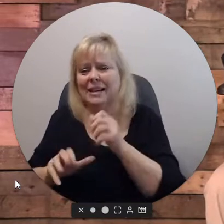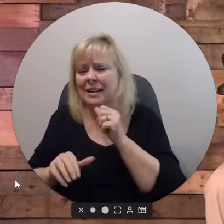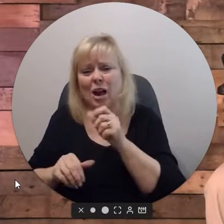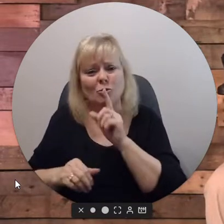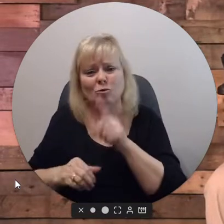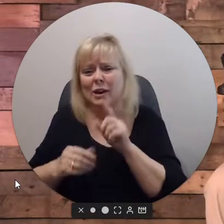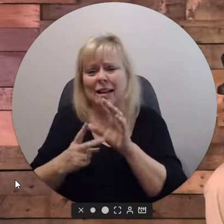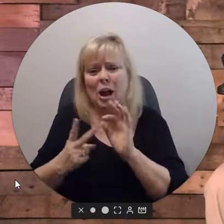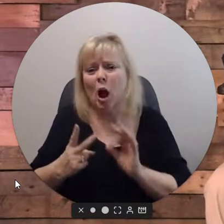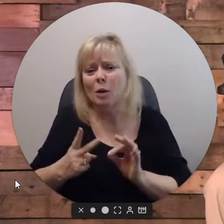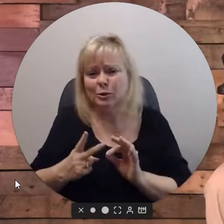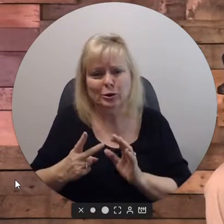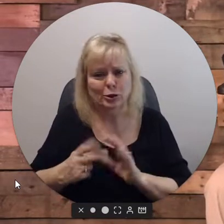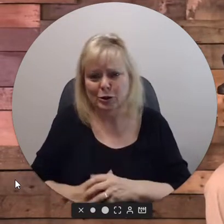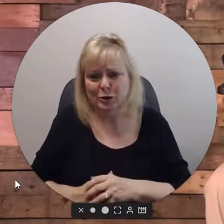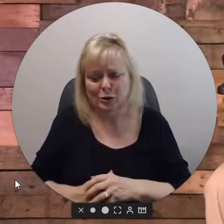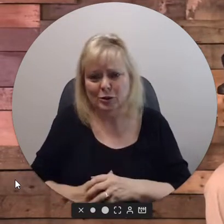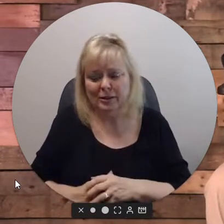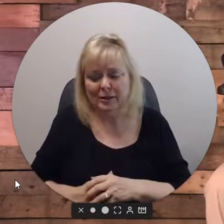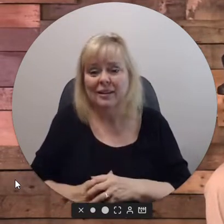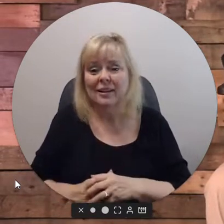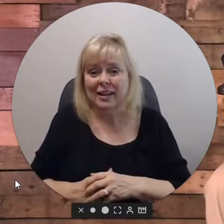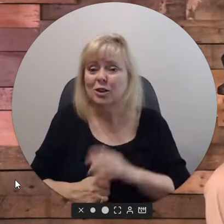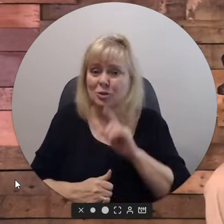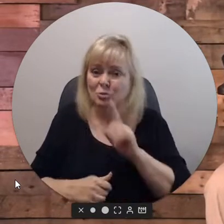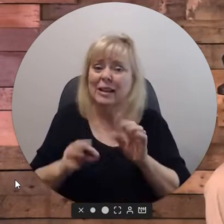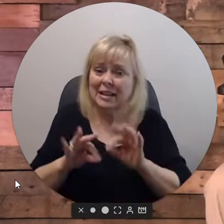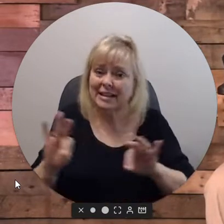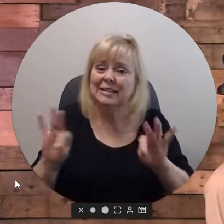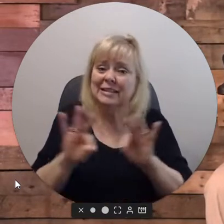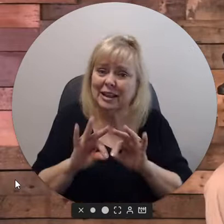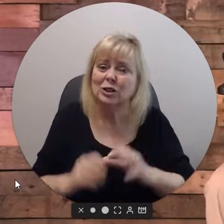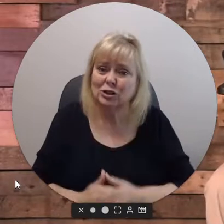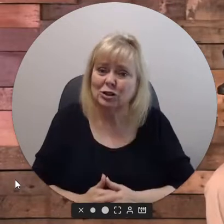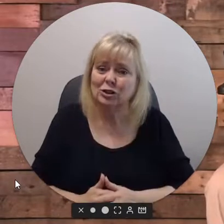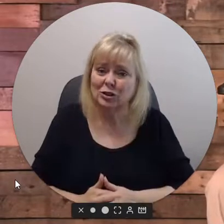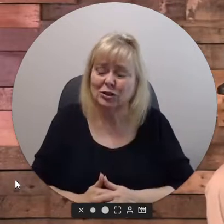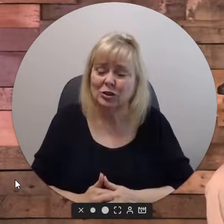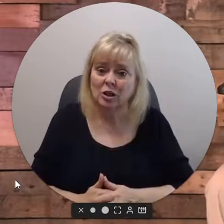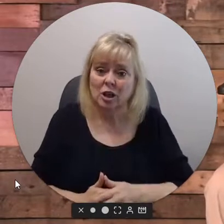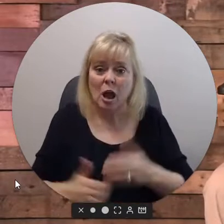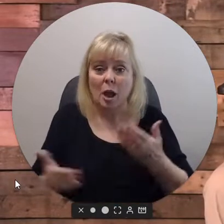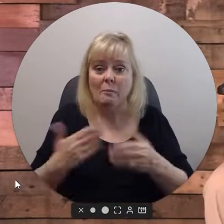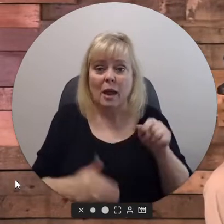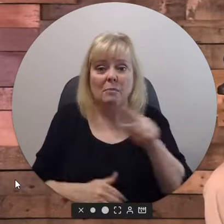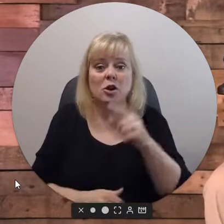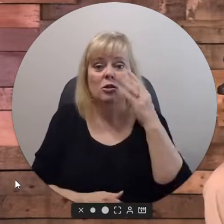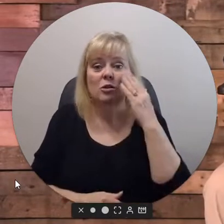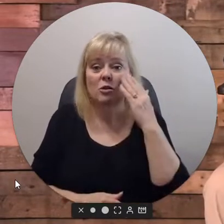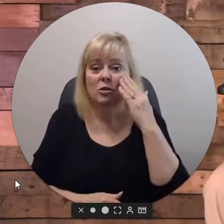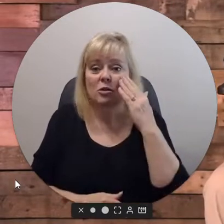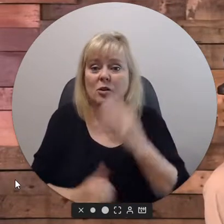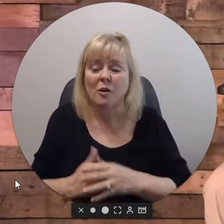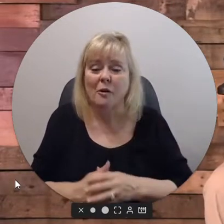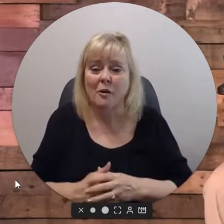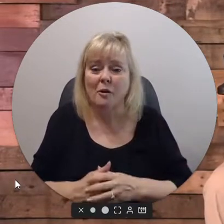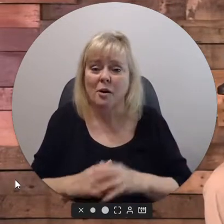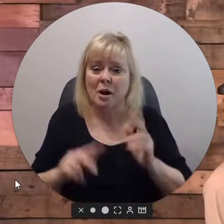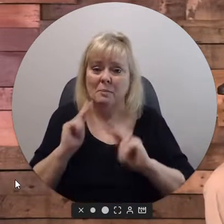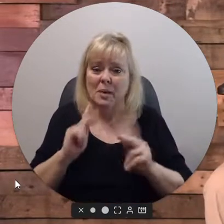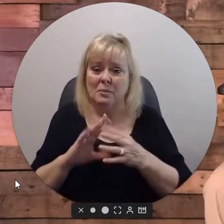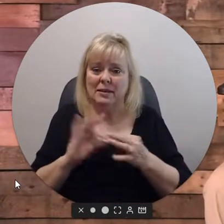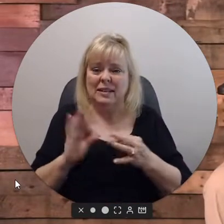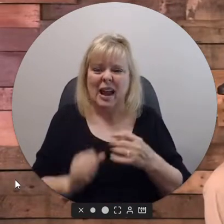It is in some ways essential. You may have heard people say, "Oh, I don't have to go to